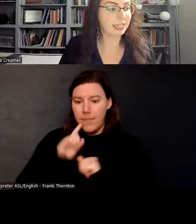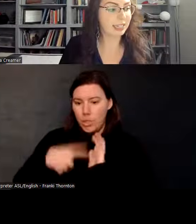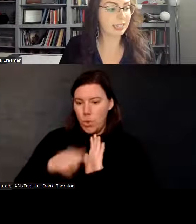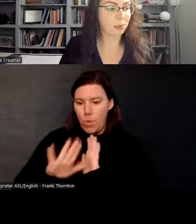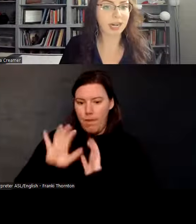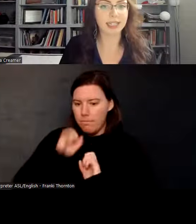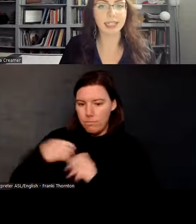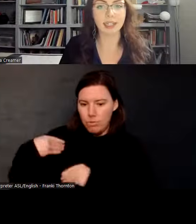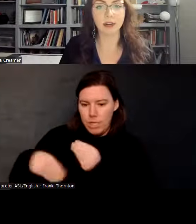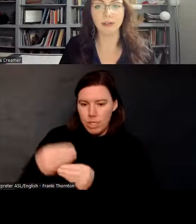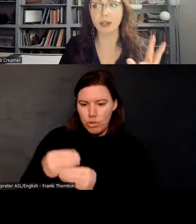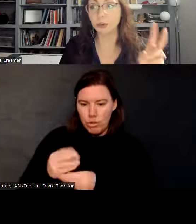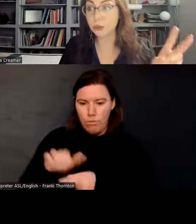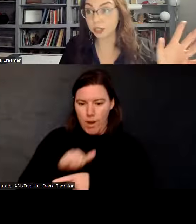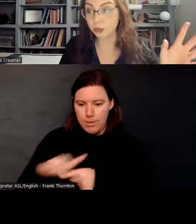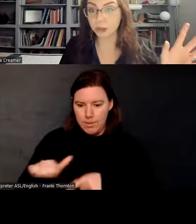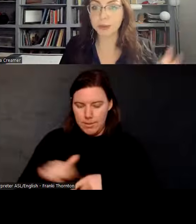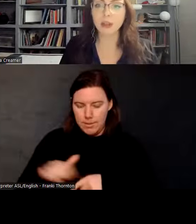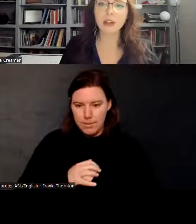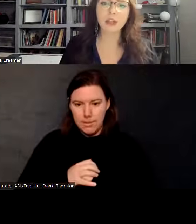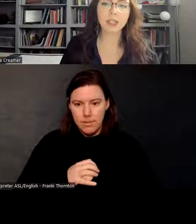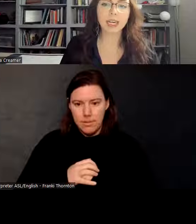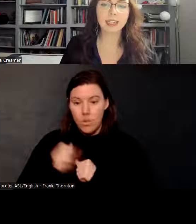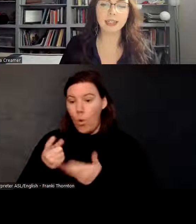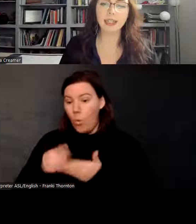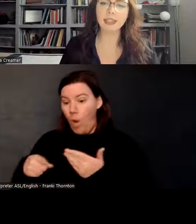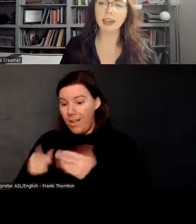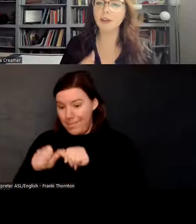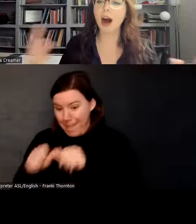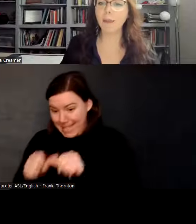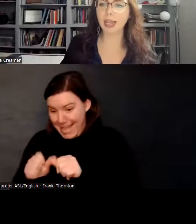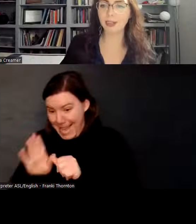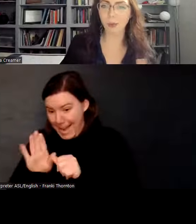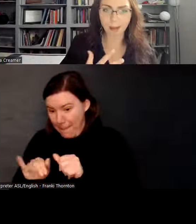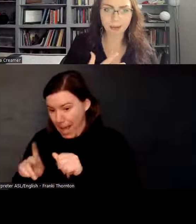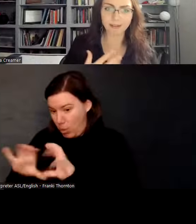of ideas and practices of the ruling group creates